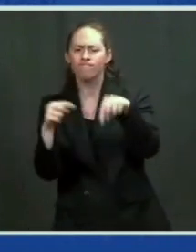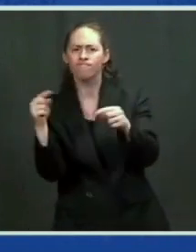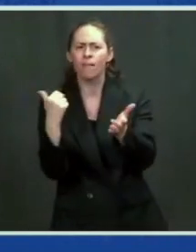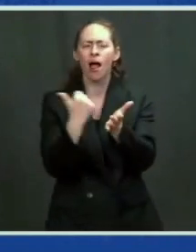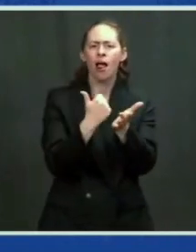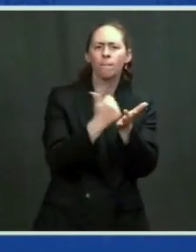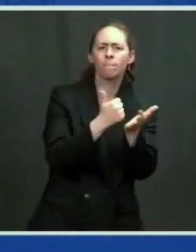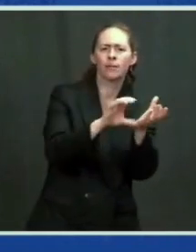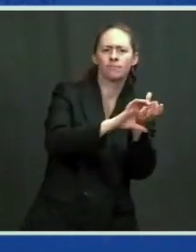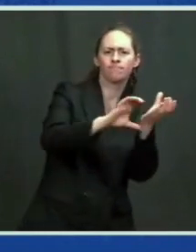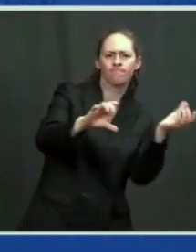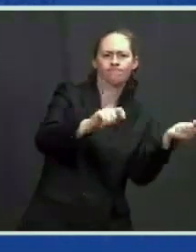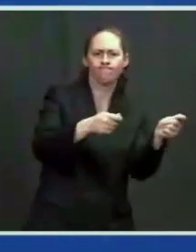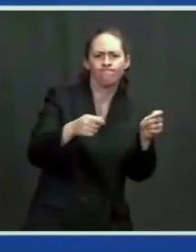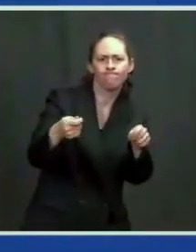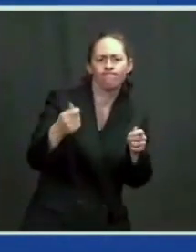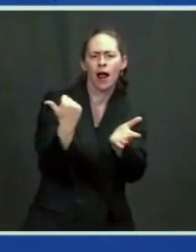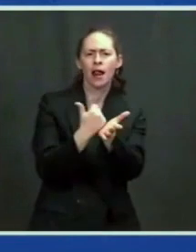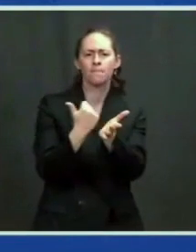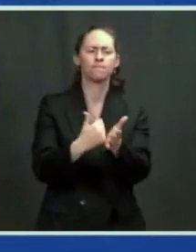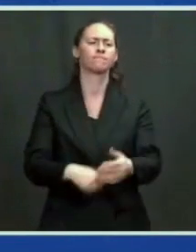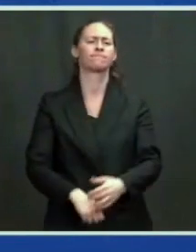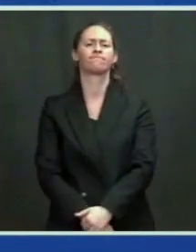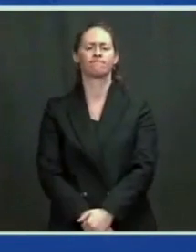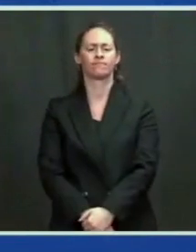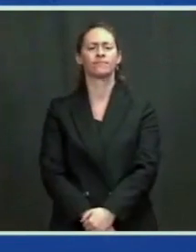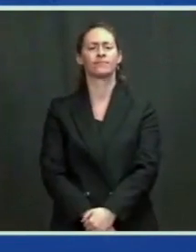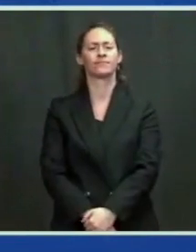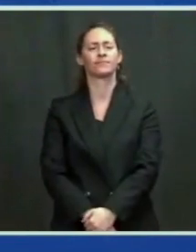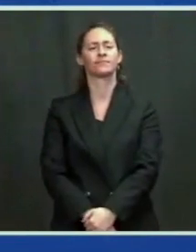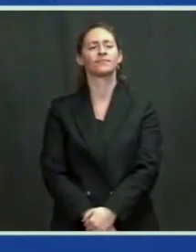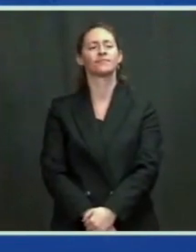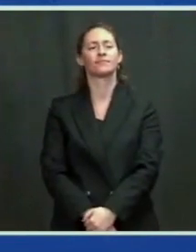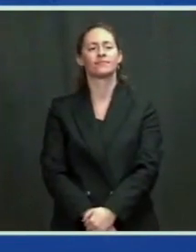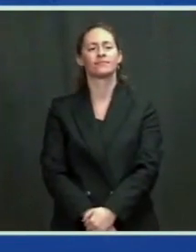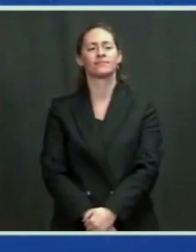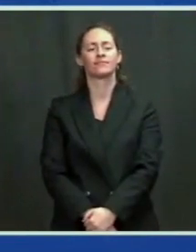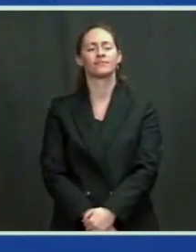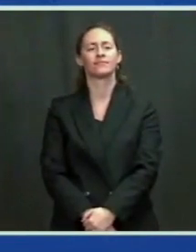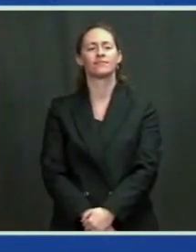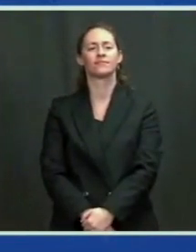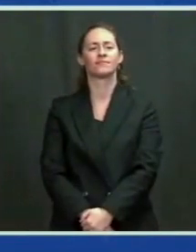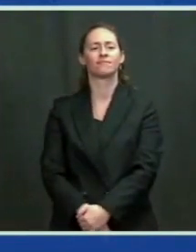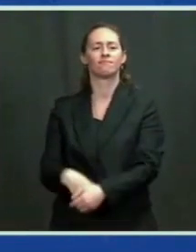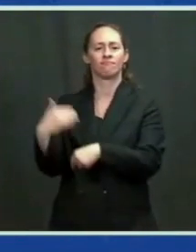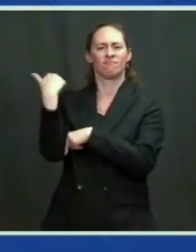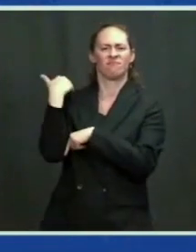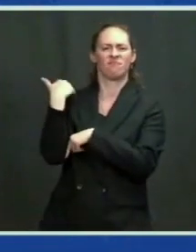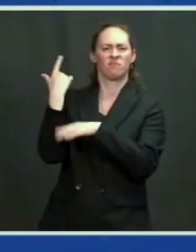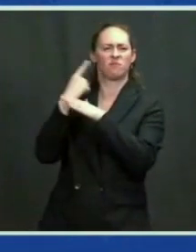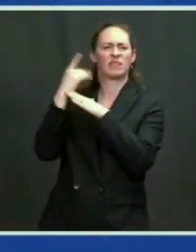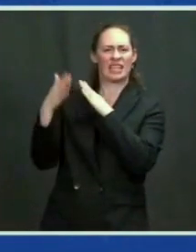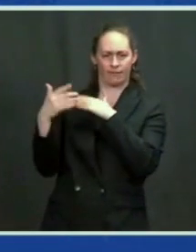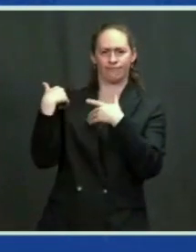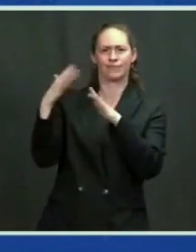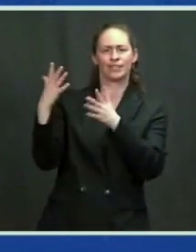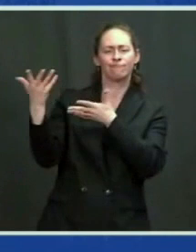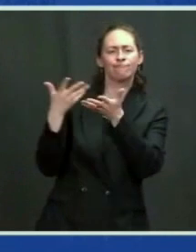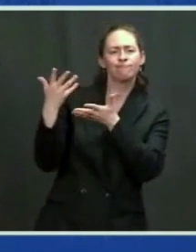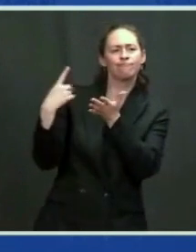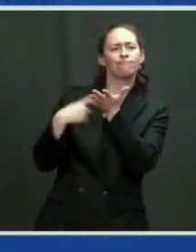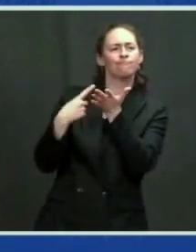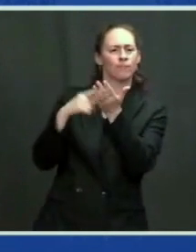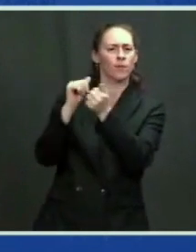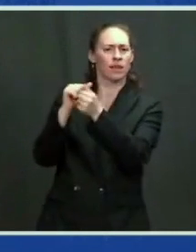we reviewed and worked with the company to get a portion of the pipeline system from North Carolina to Maryland to operate